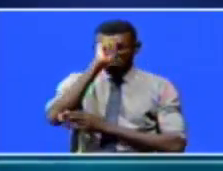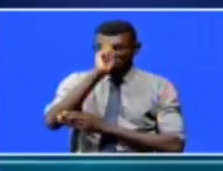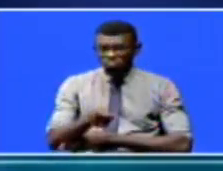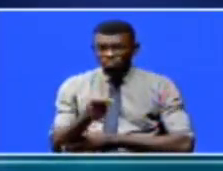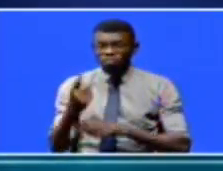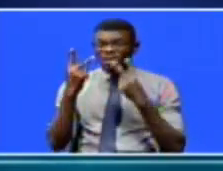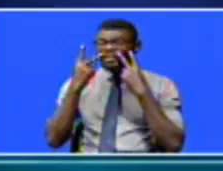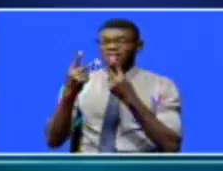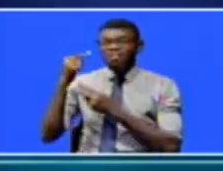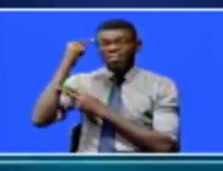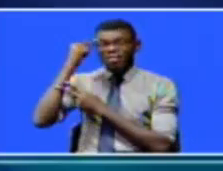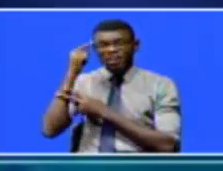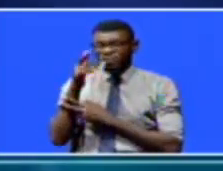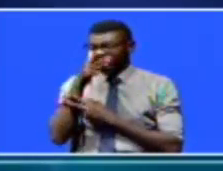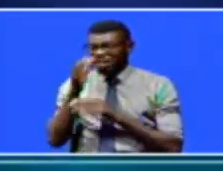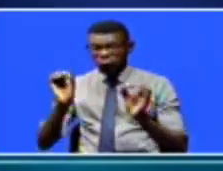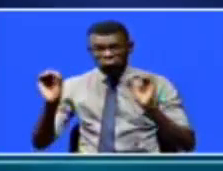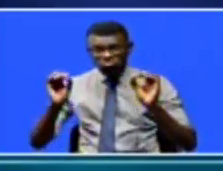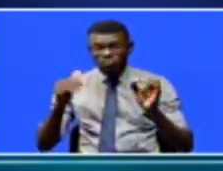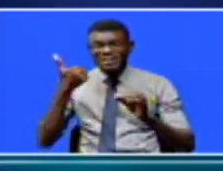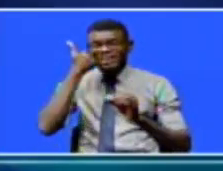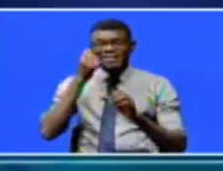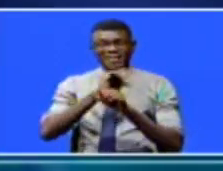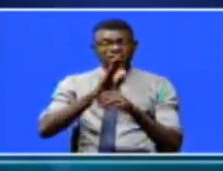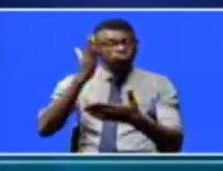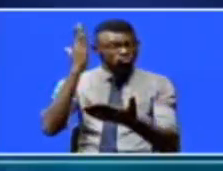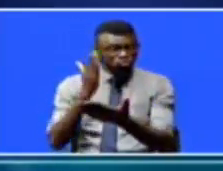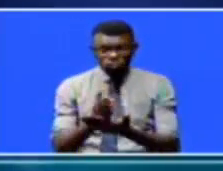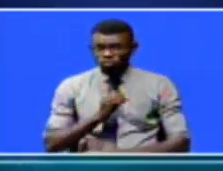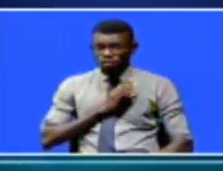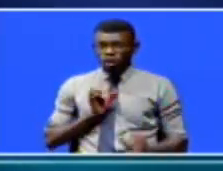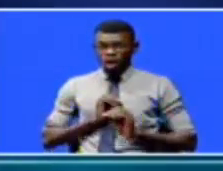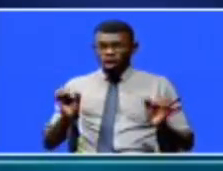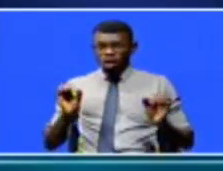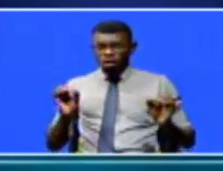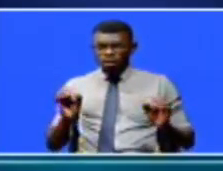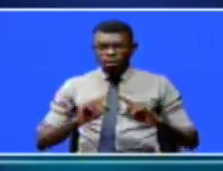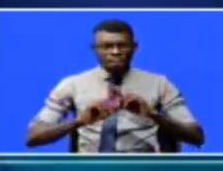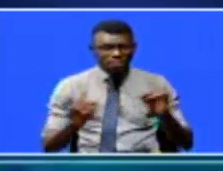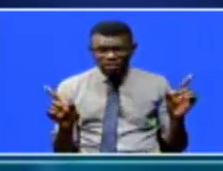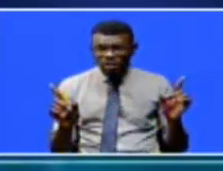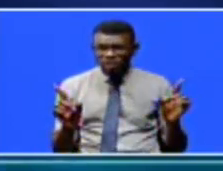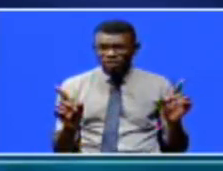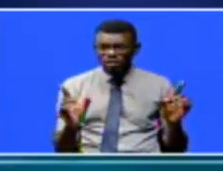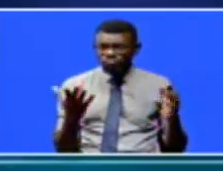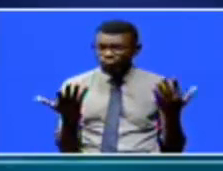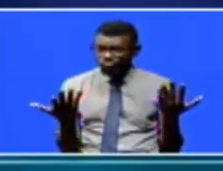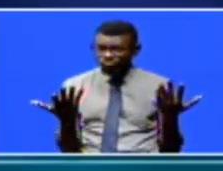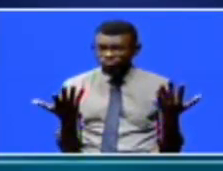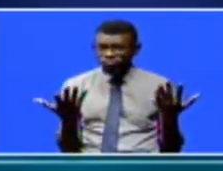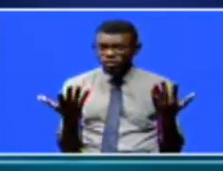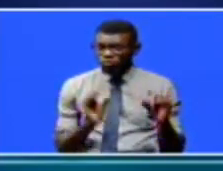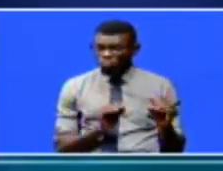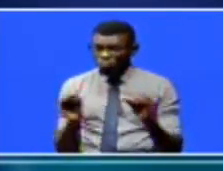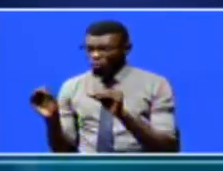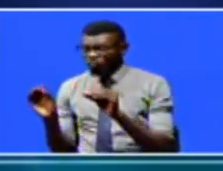This sickness is real, and you should not be afraid. And if you try to move away, the patient's like, why is this moving away again? So in